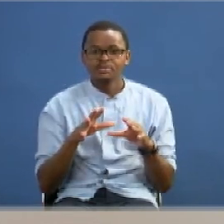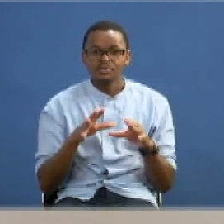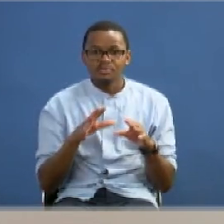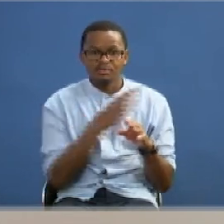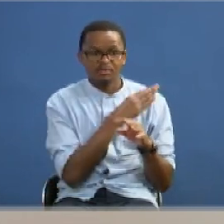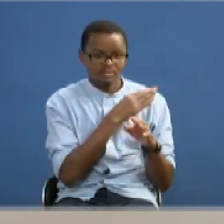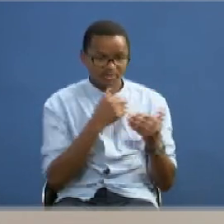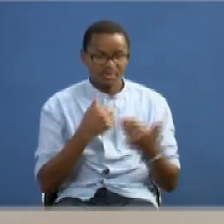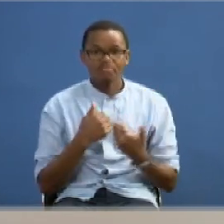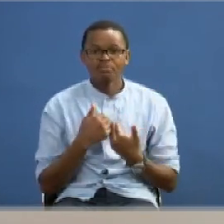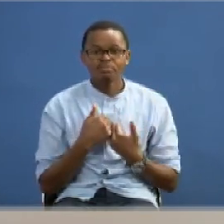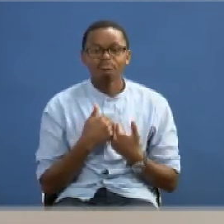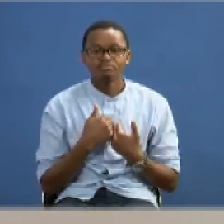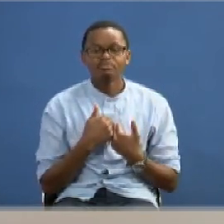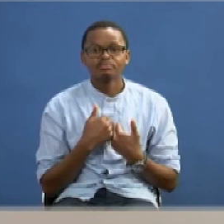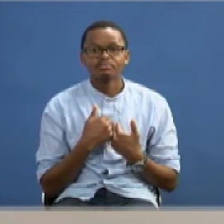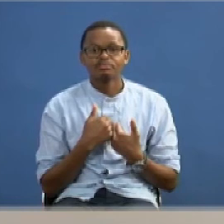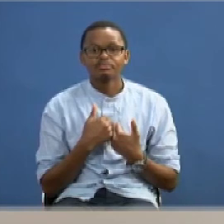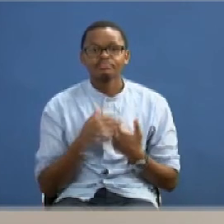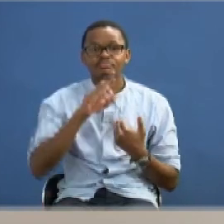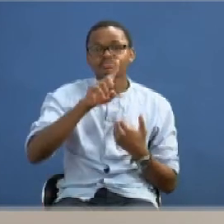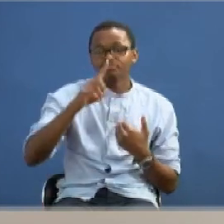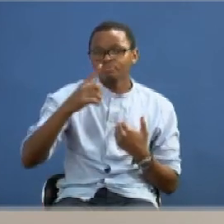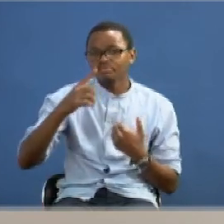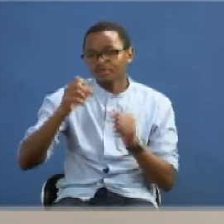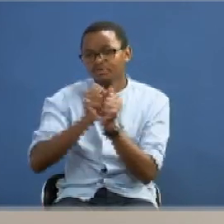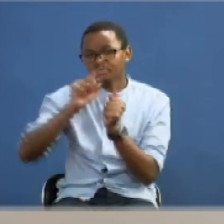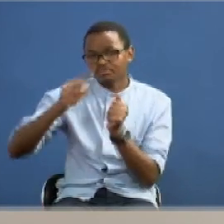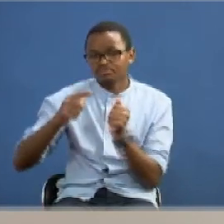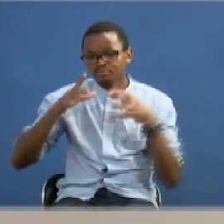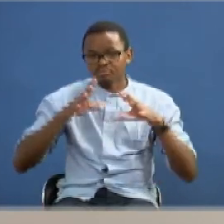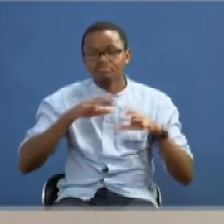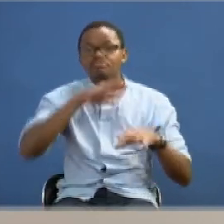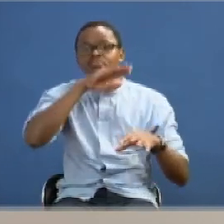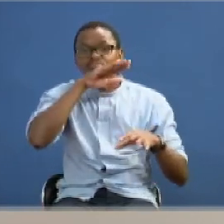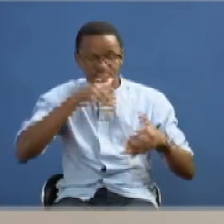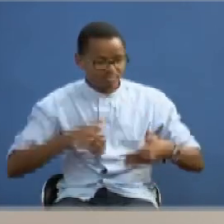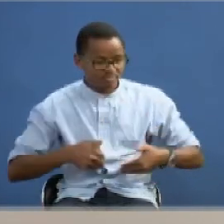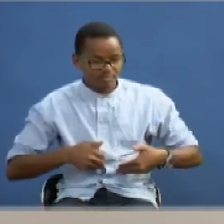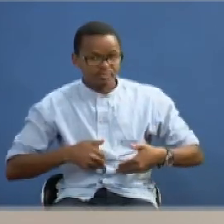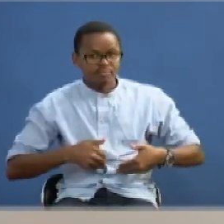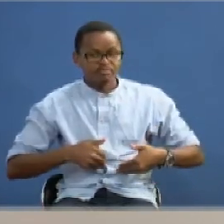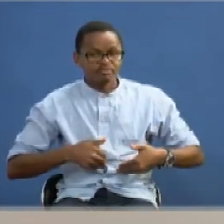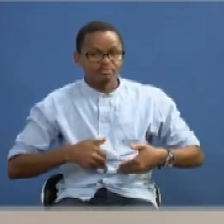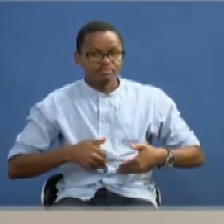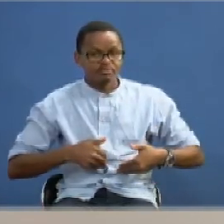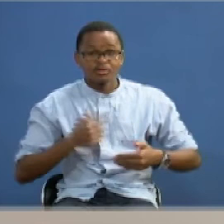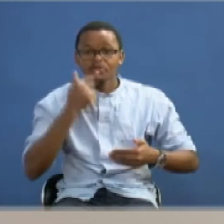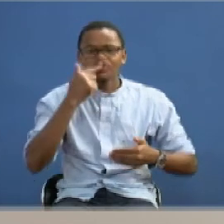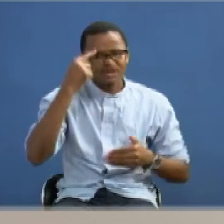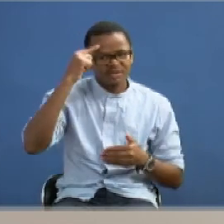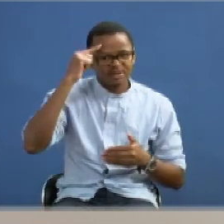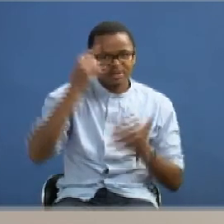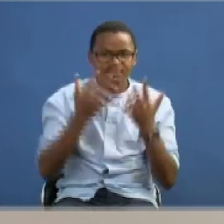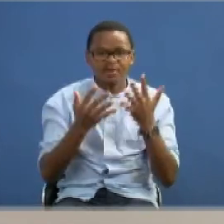and we have 1,000 or 10,000 people die of hunger and starvation. Right. So I think